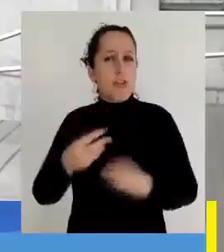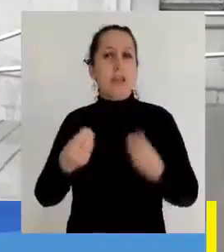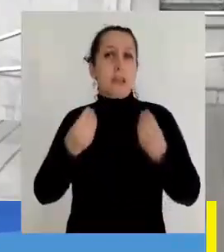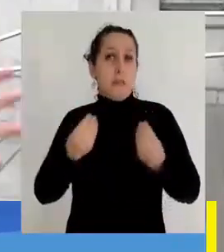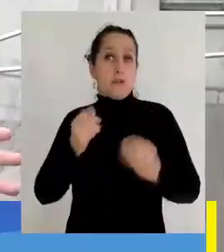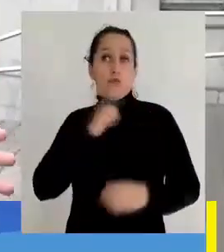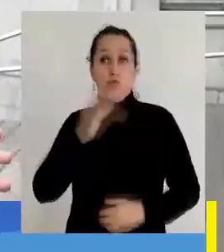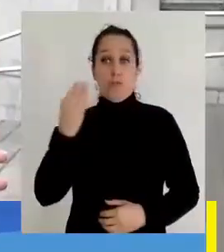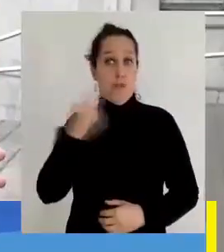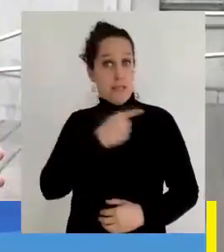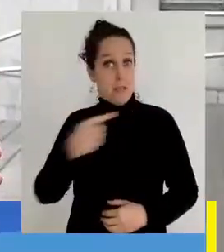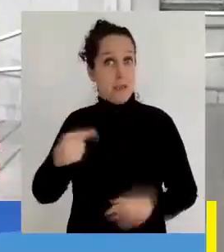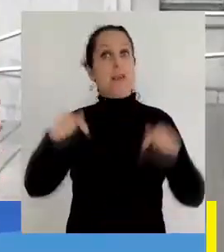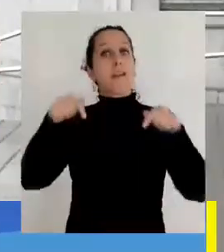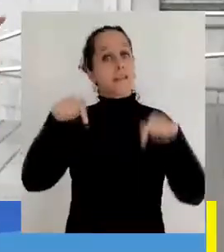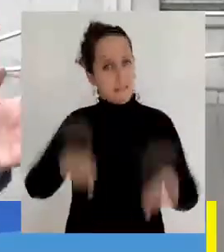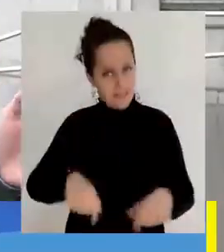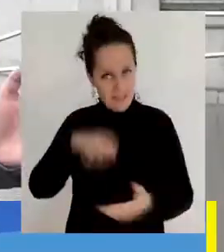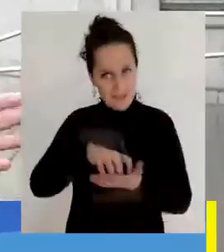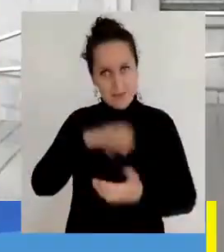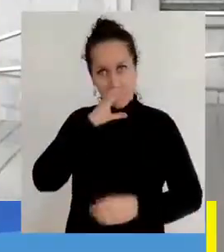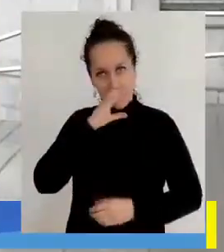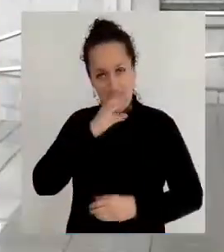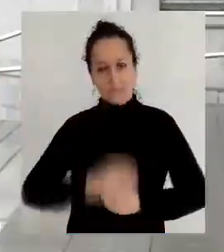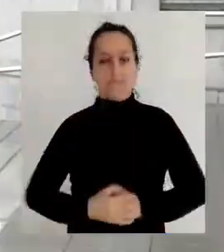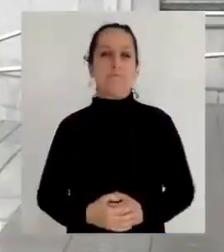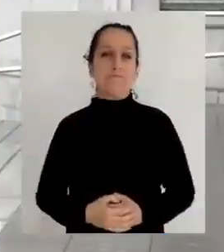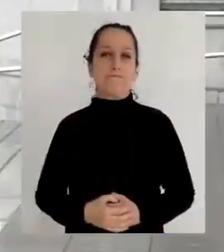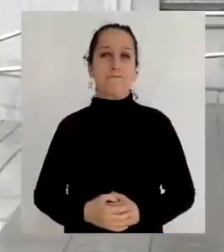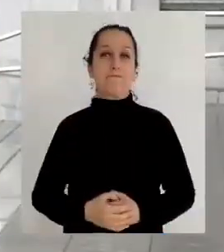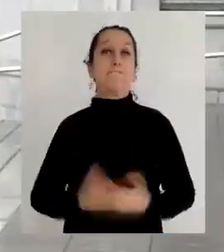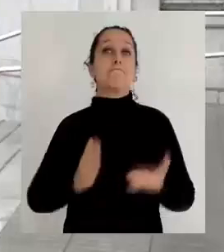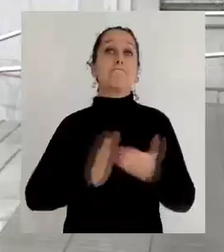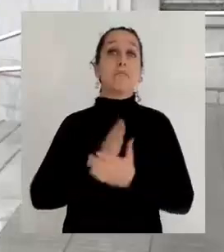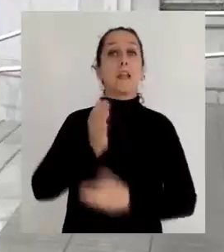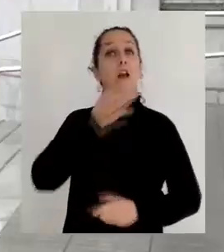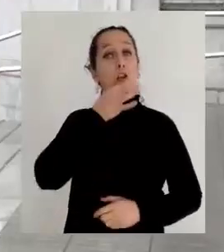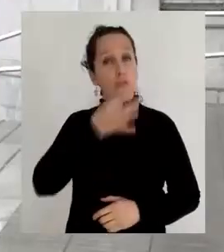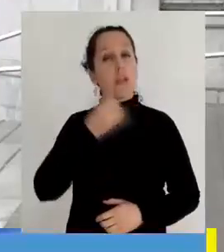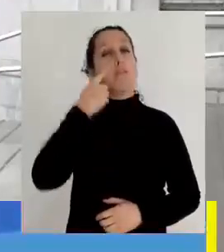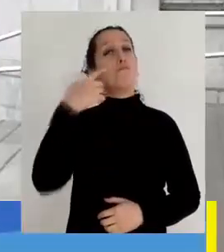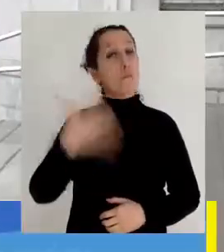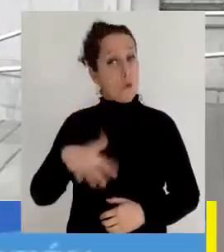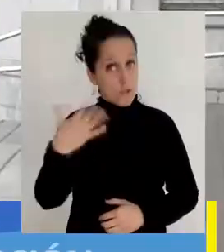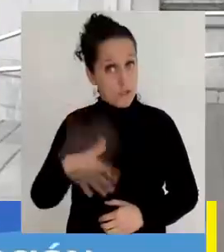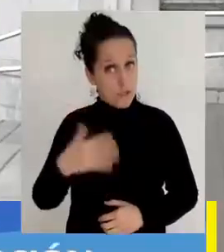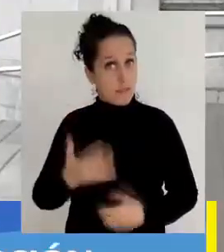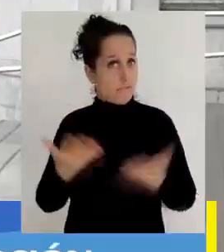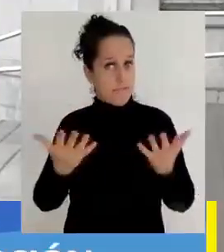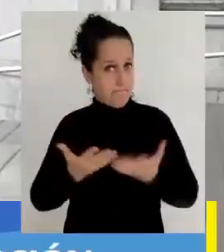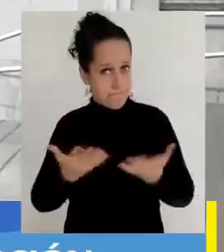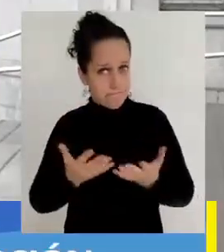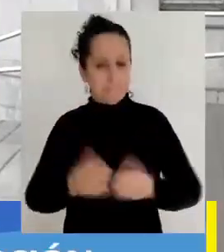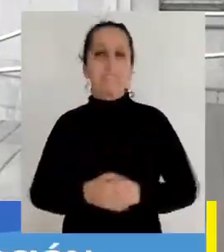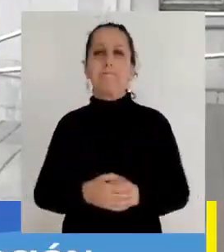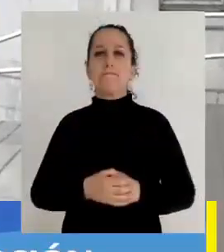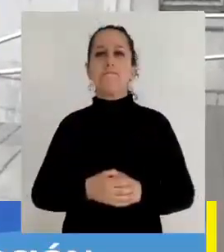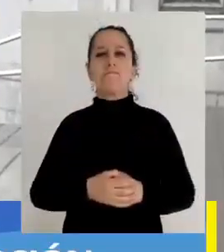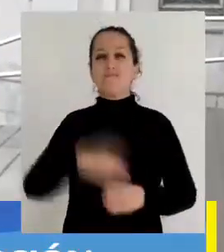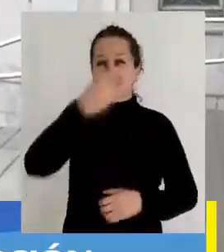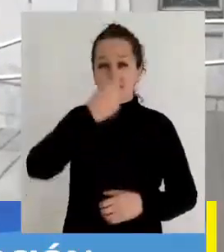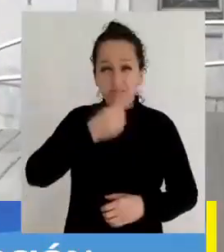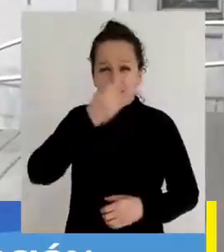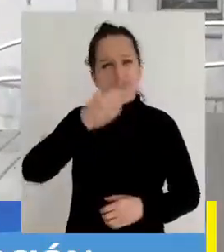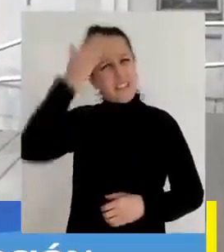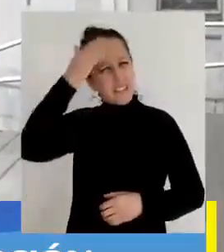of what happened during this last week here in the Comuna Penquista. And we're going to tell you a lot of because against